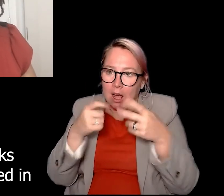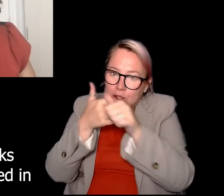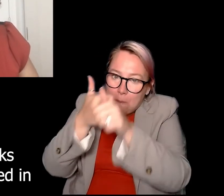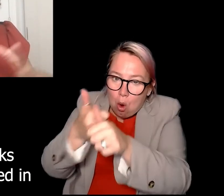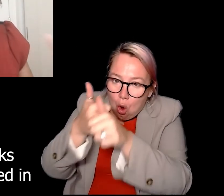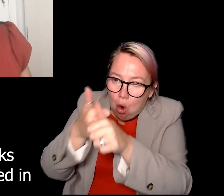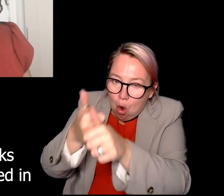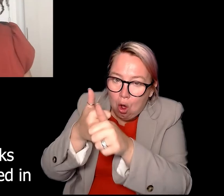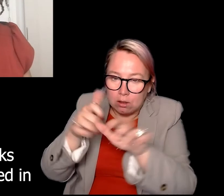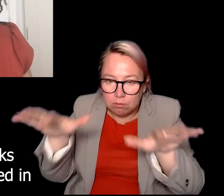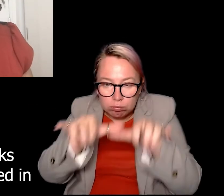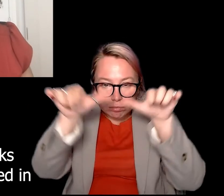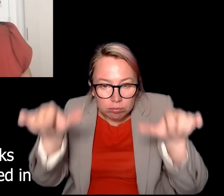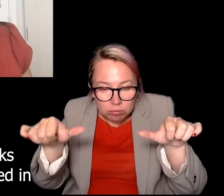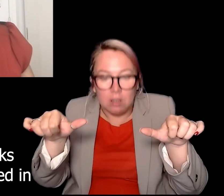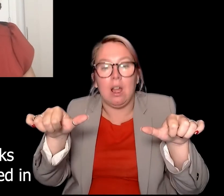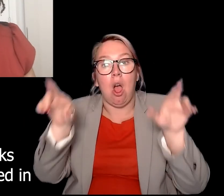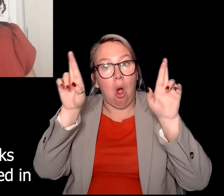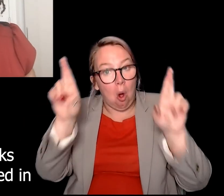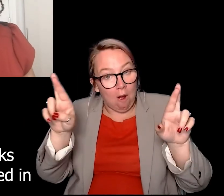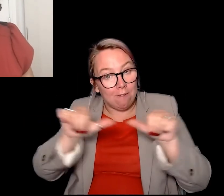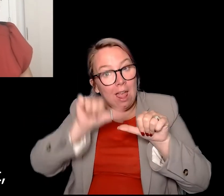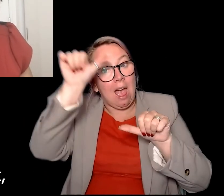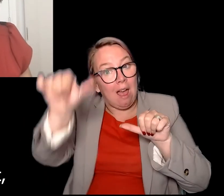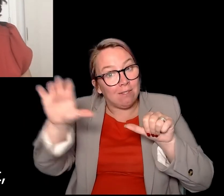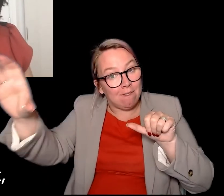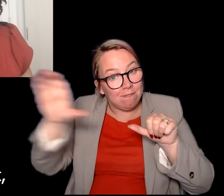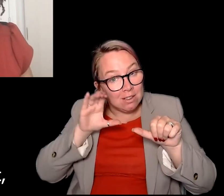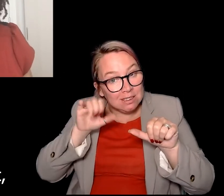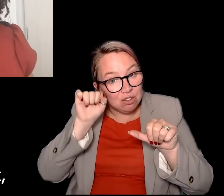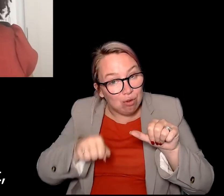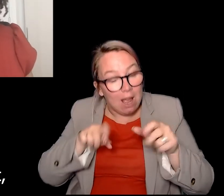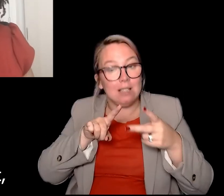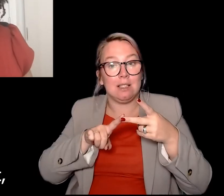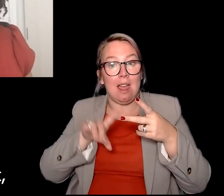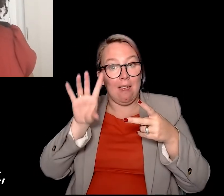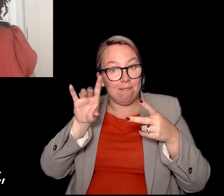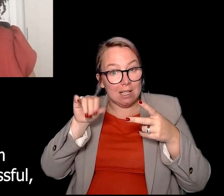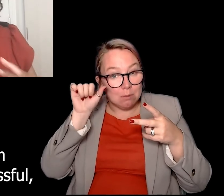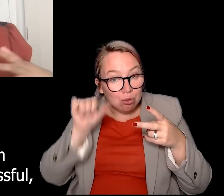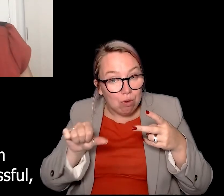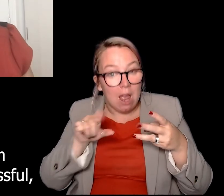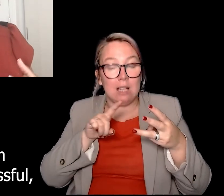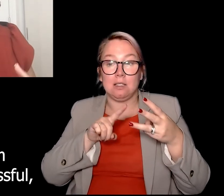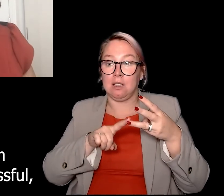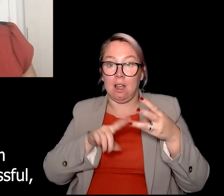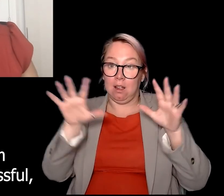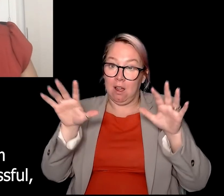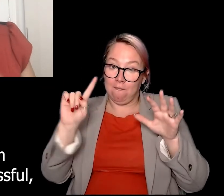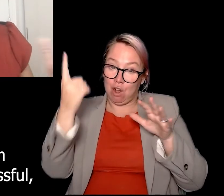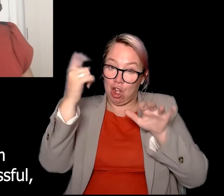leaning in, supporting those folks that you originally invested in. But then, hopefully, if the funding is right, if the investment